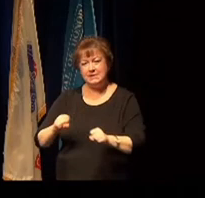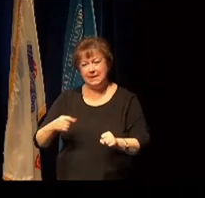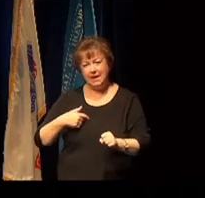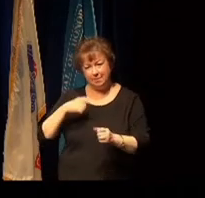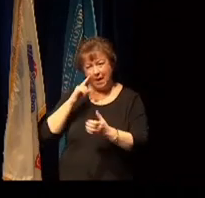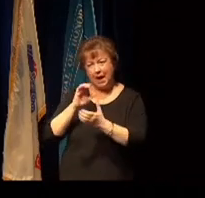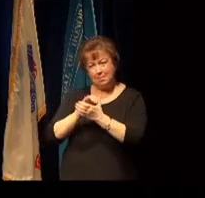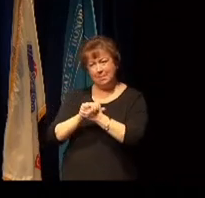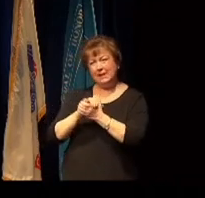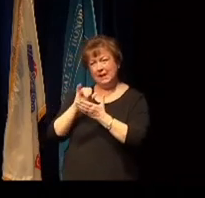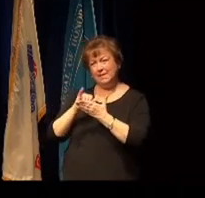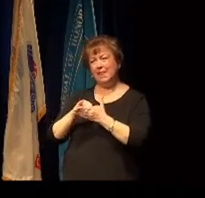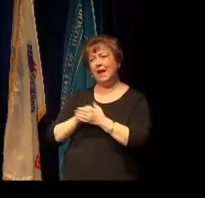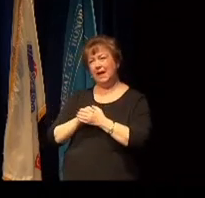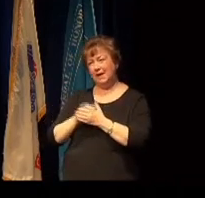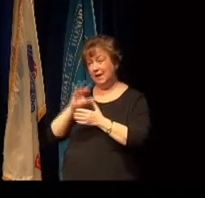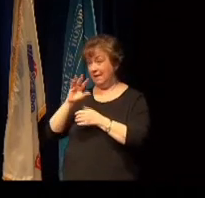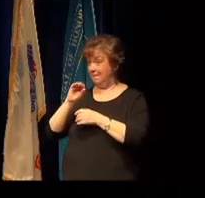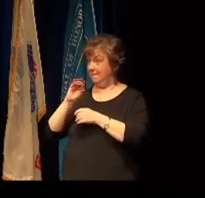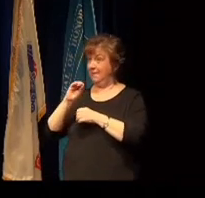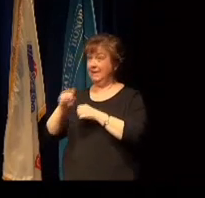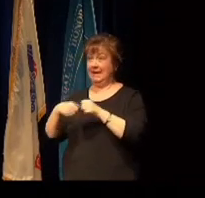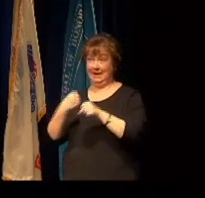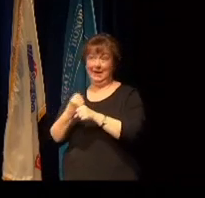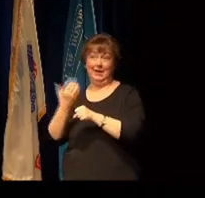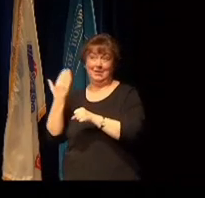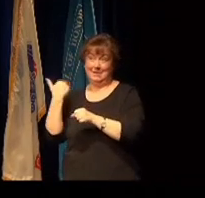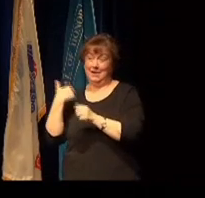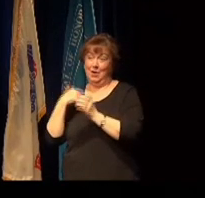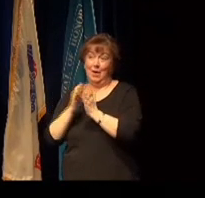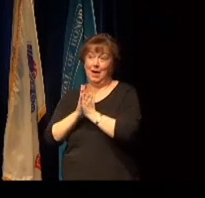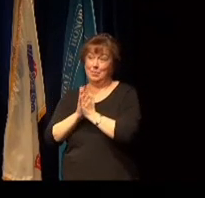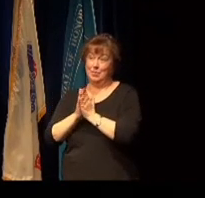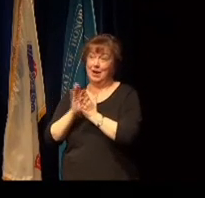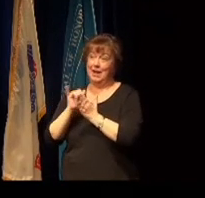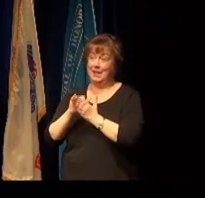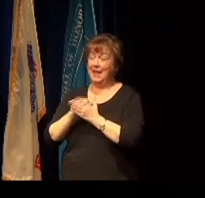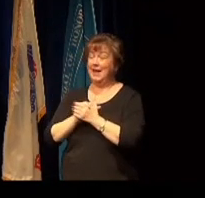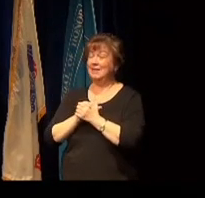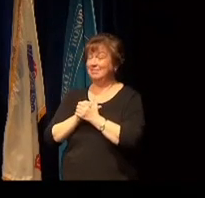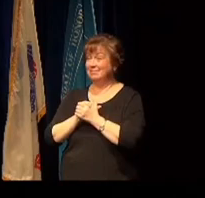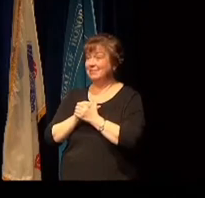50 years ago, I prayed a prayer like that. I was a lost man,